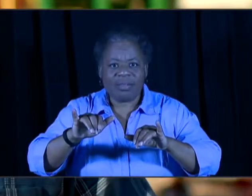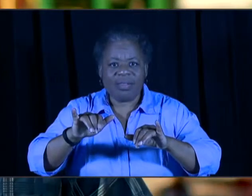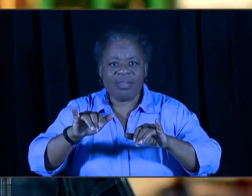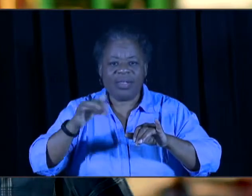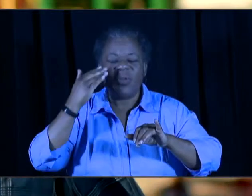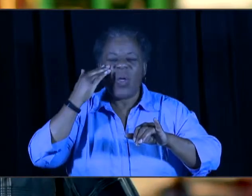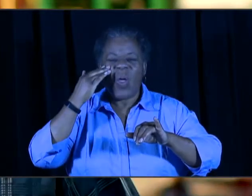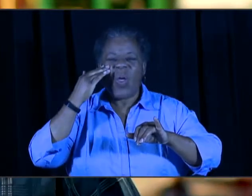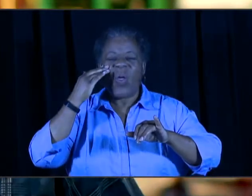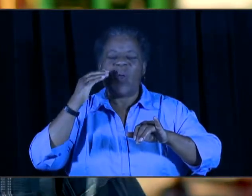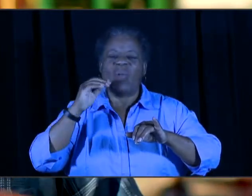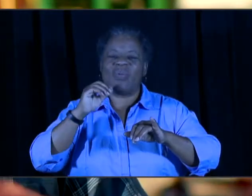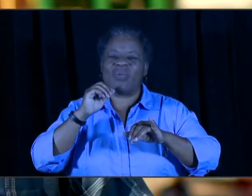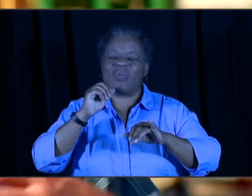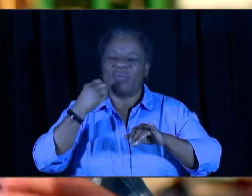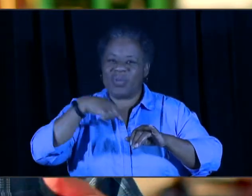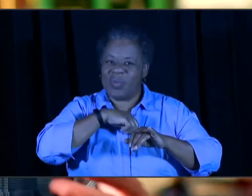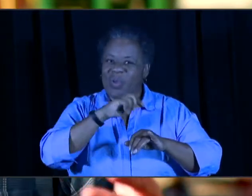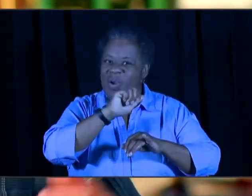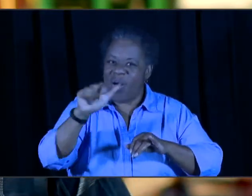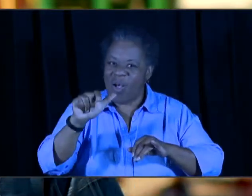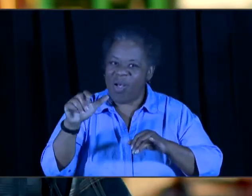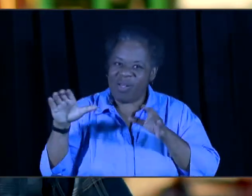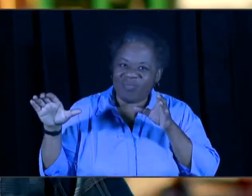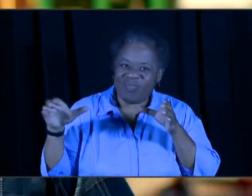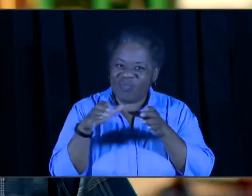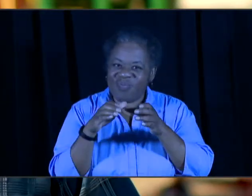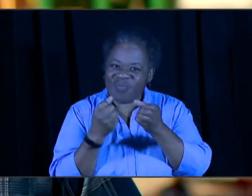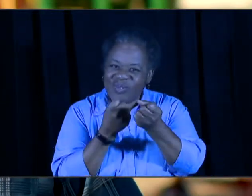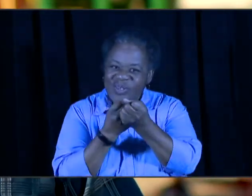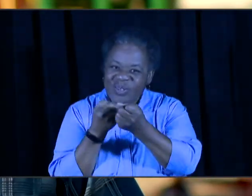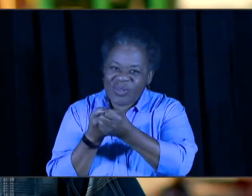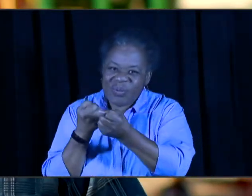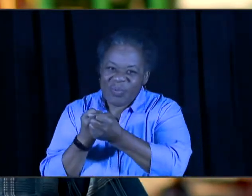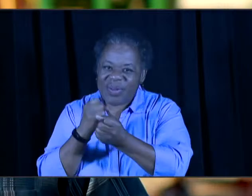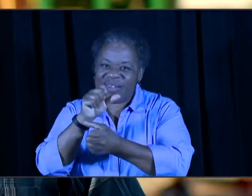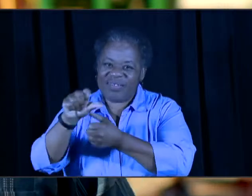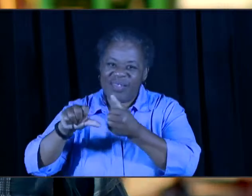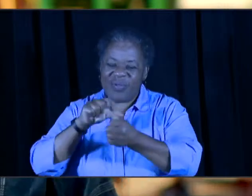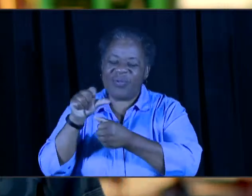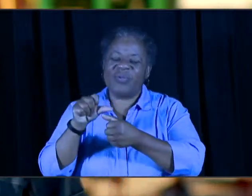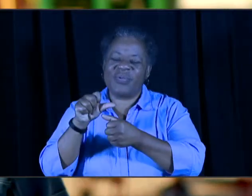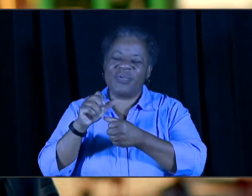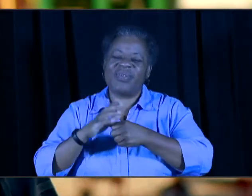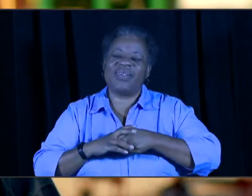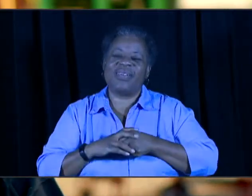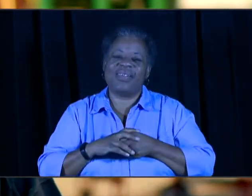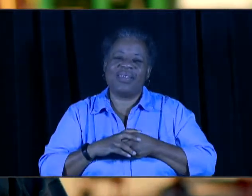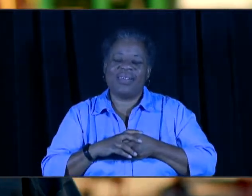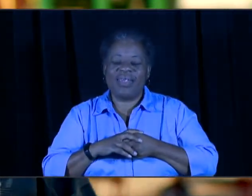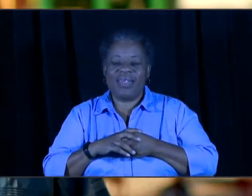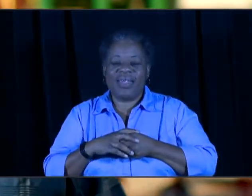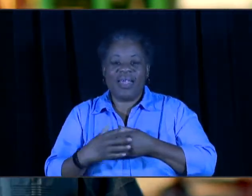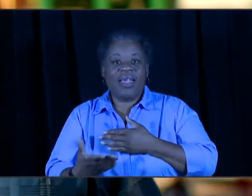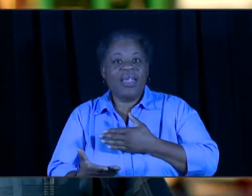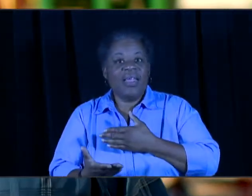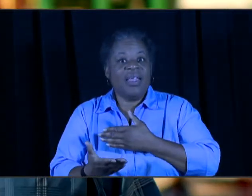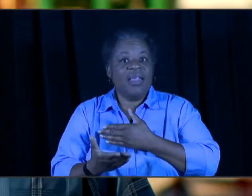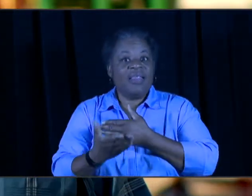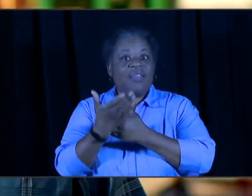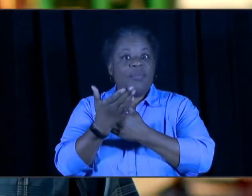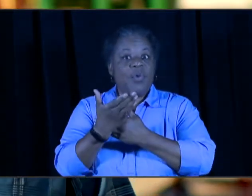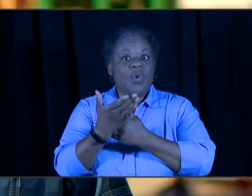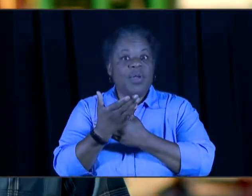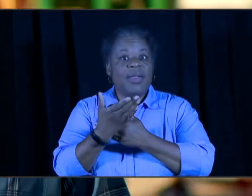all in this together and that we're going to make our way through this season. Well, this morning, we're coming to the final